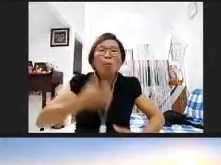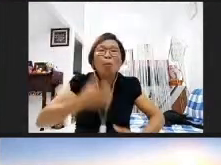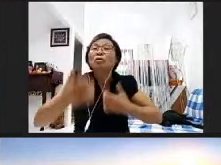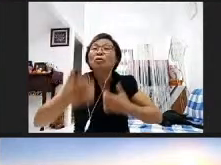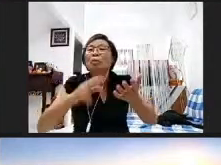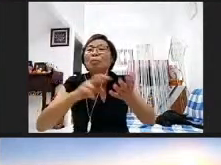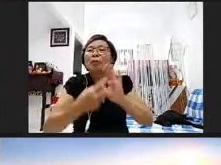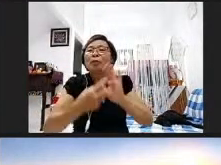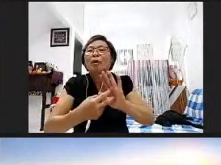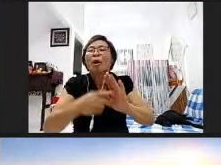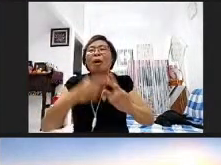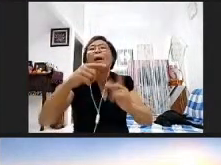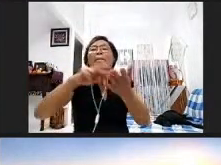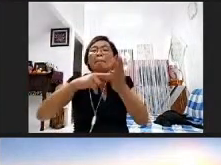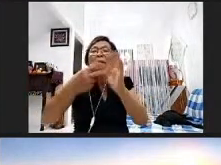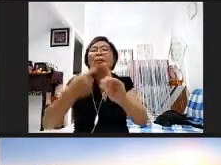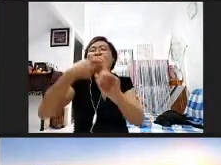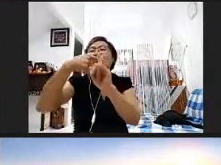a positive